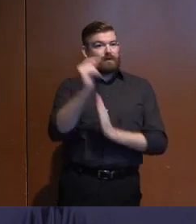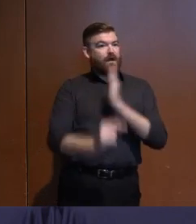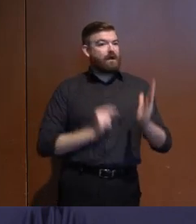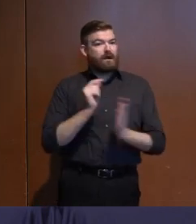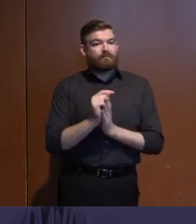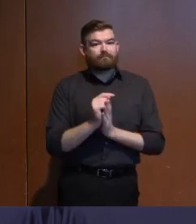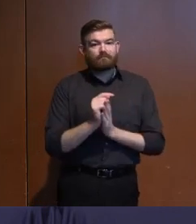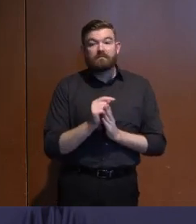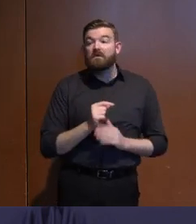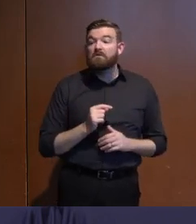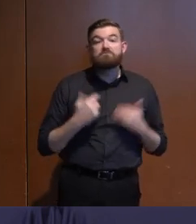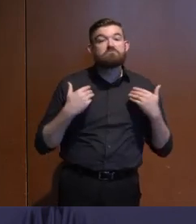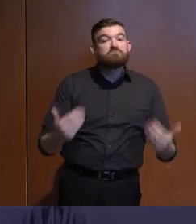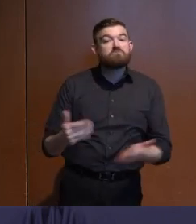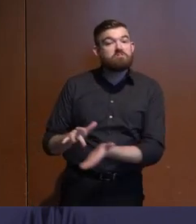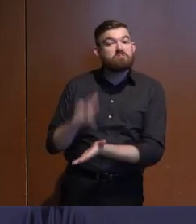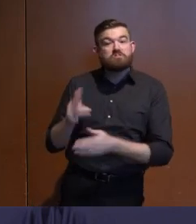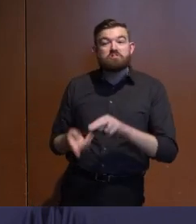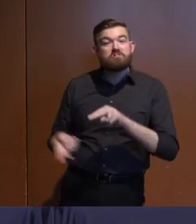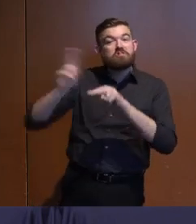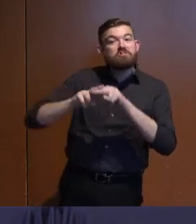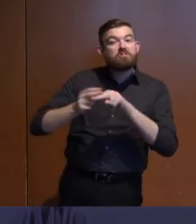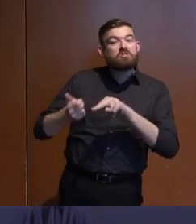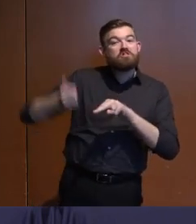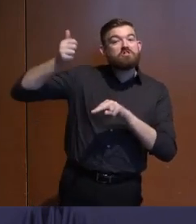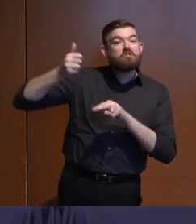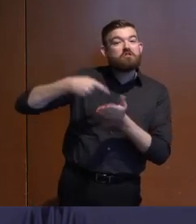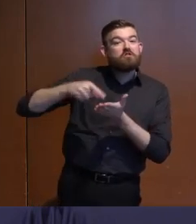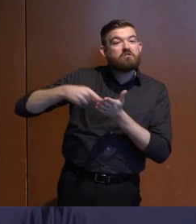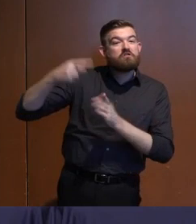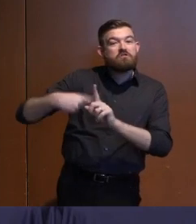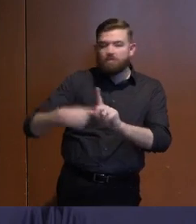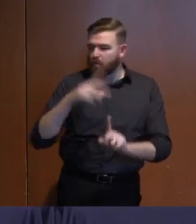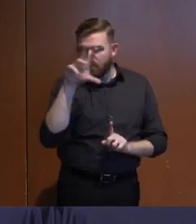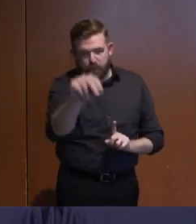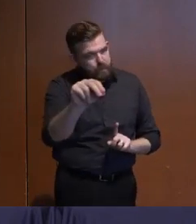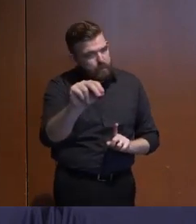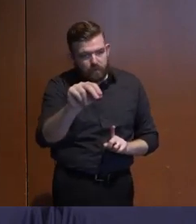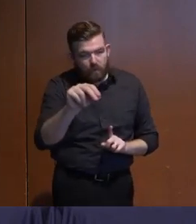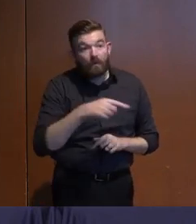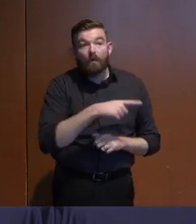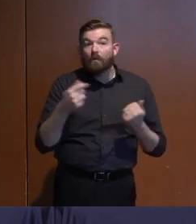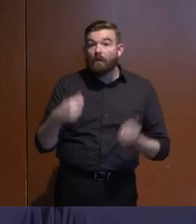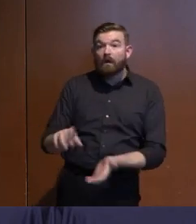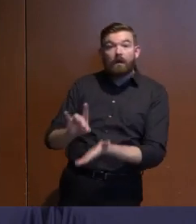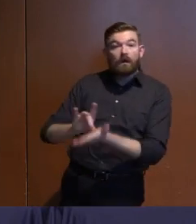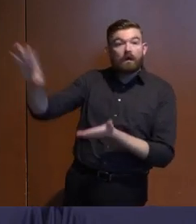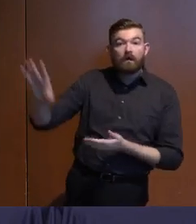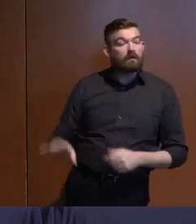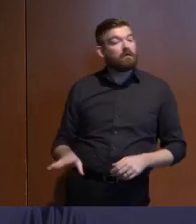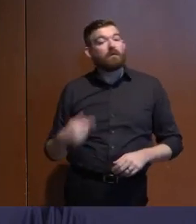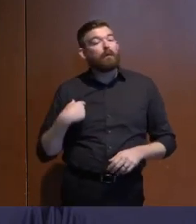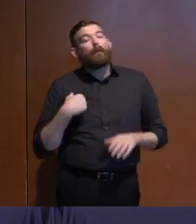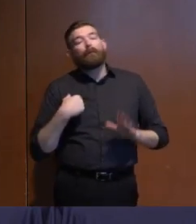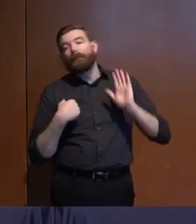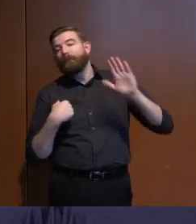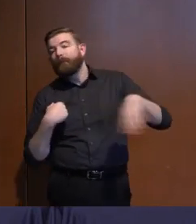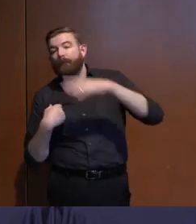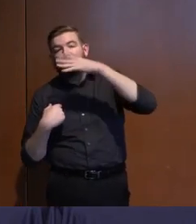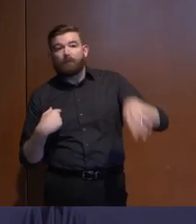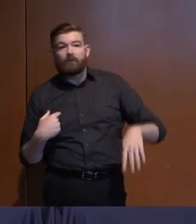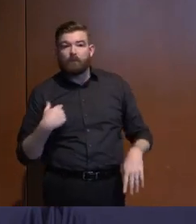And as I mentioned, you cannot evict anyone at this time. And if you try to, we are not going to take it lightly, and we will make an example out of